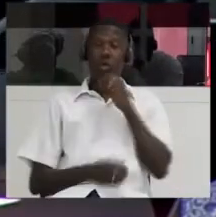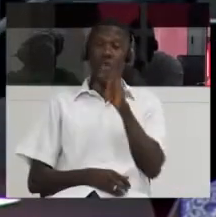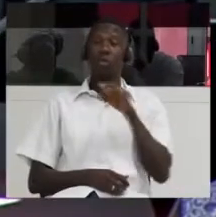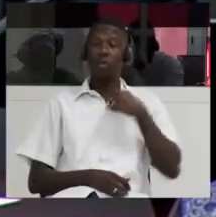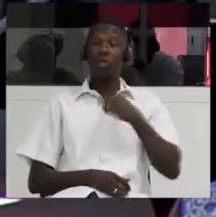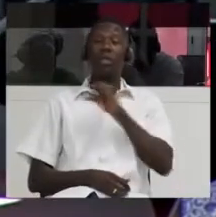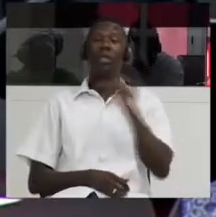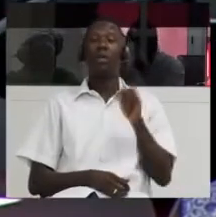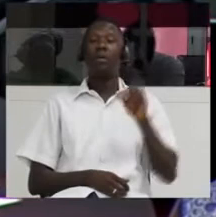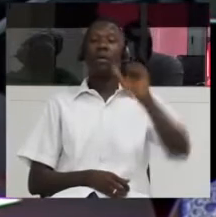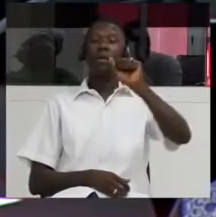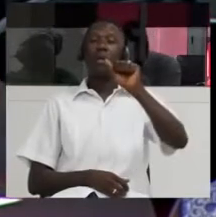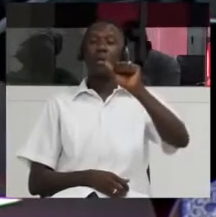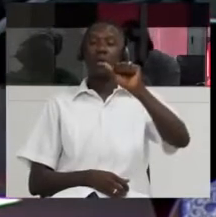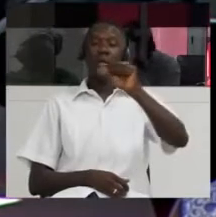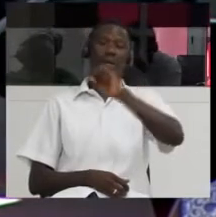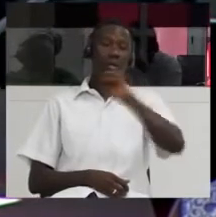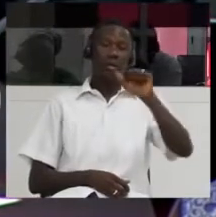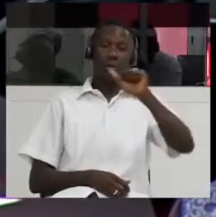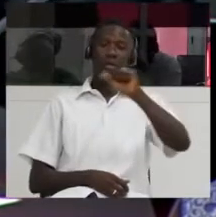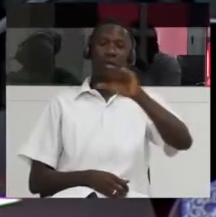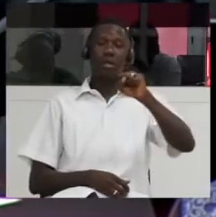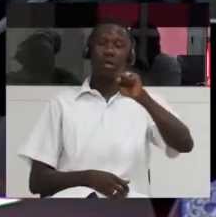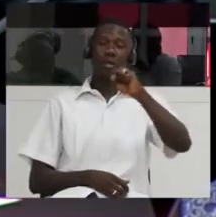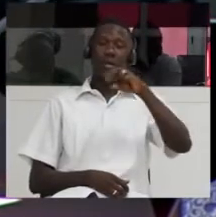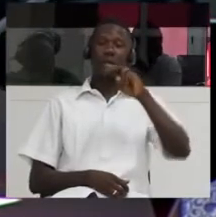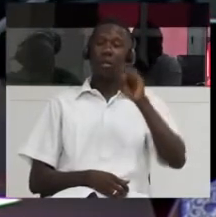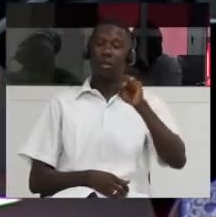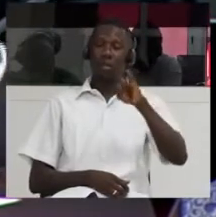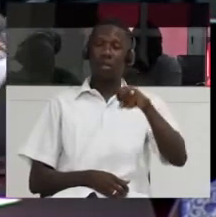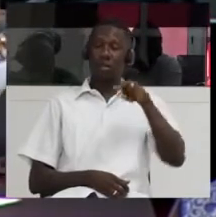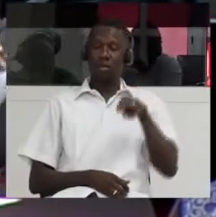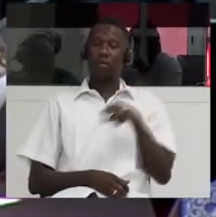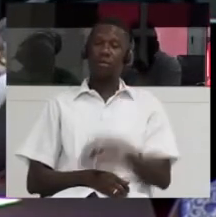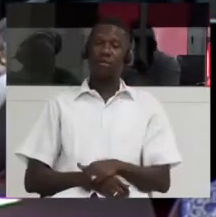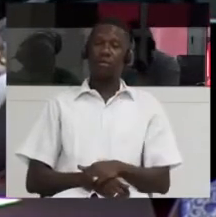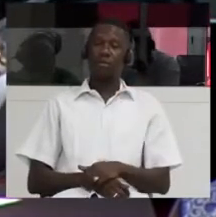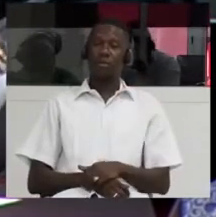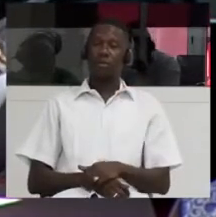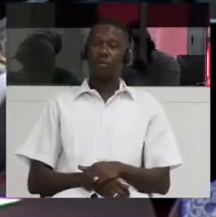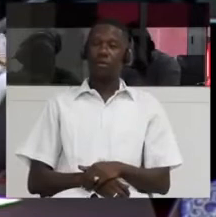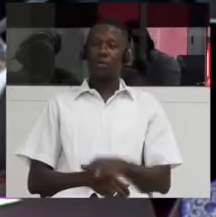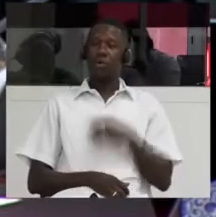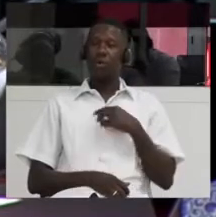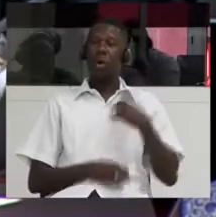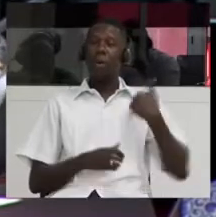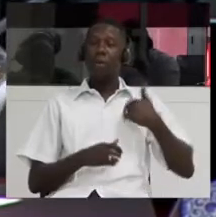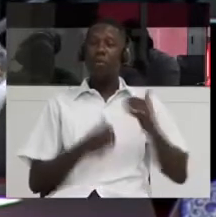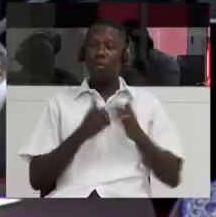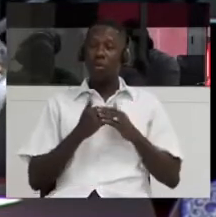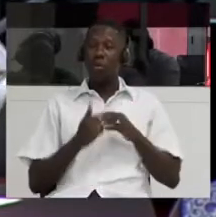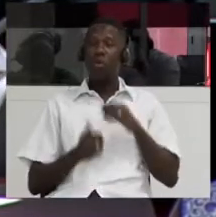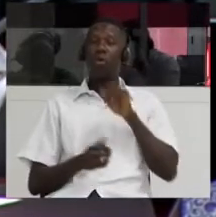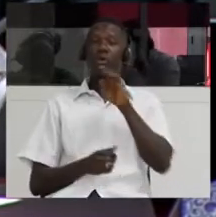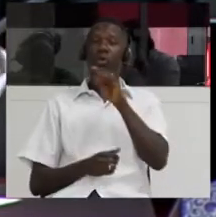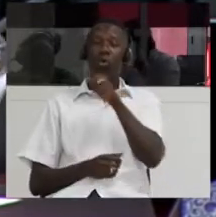Your name at home, nickname at home, is Pa Senghore. Yes. But in the